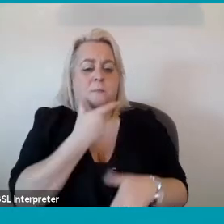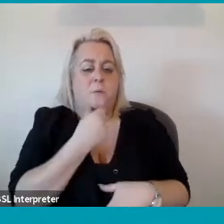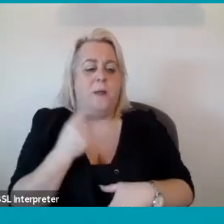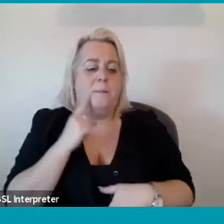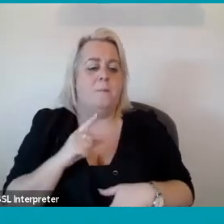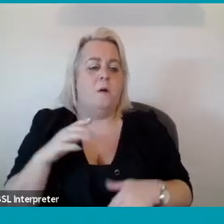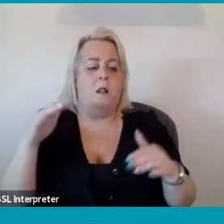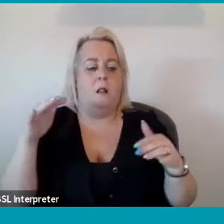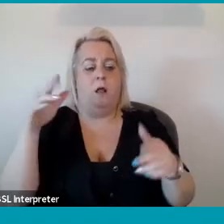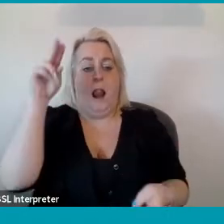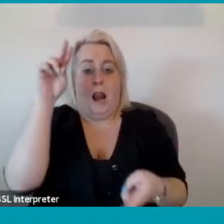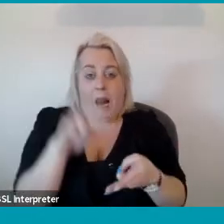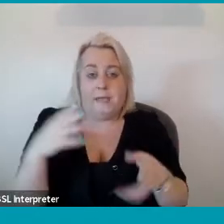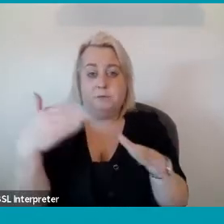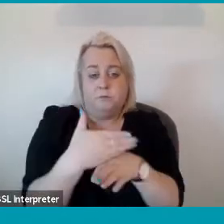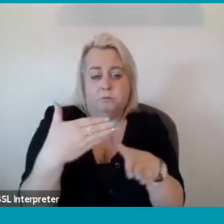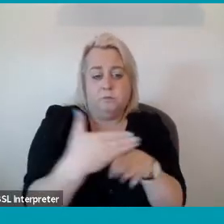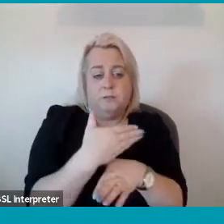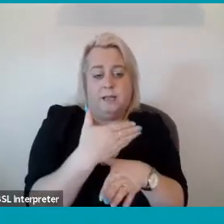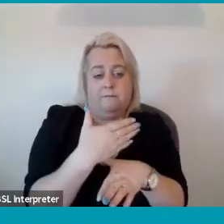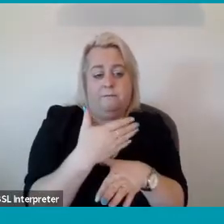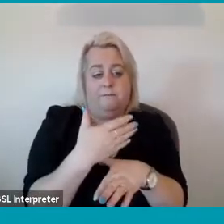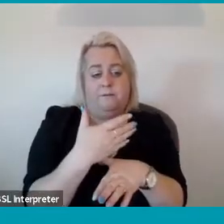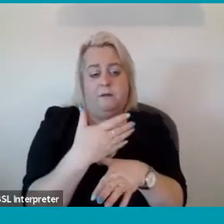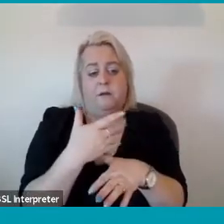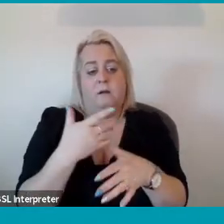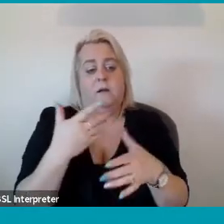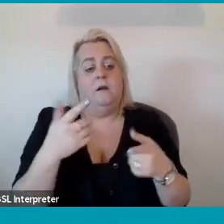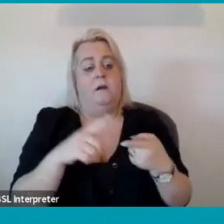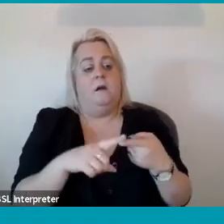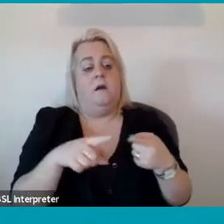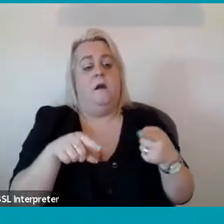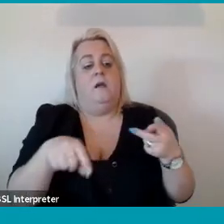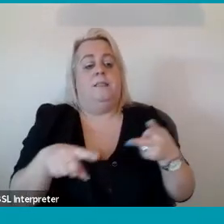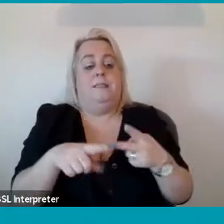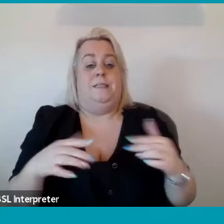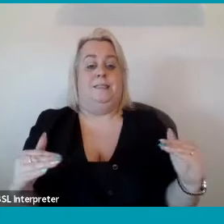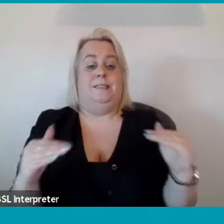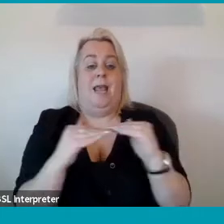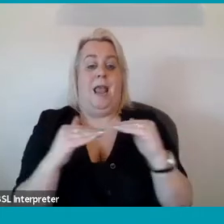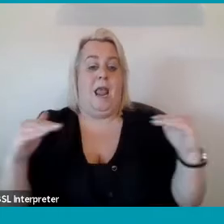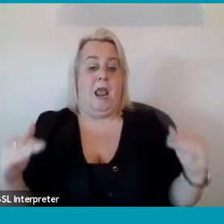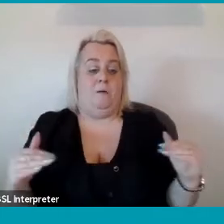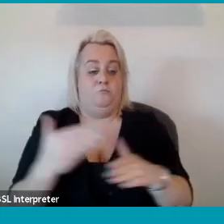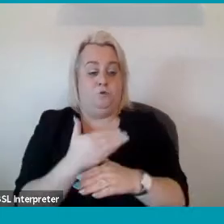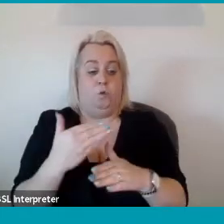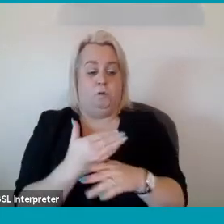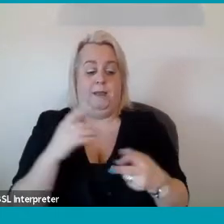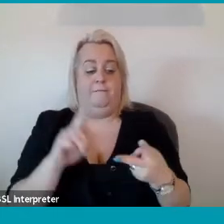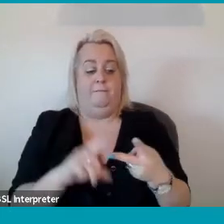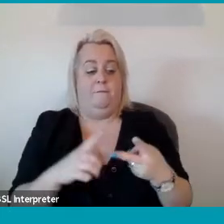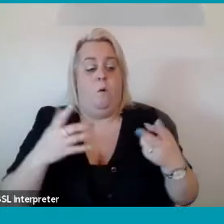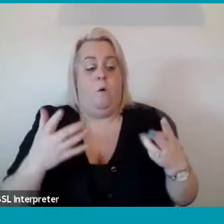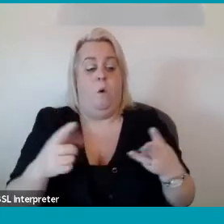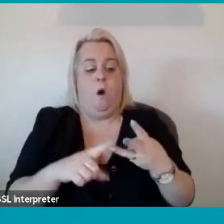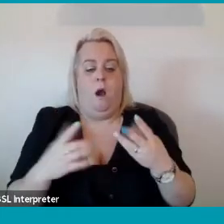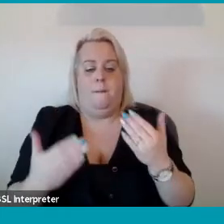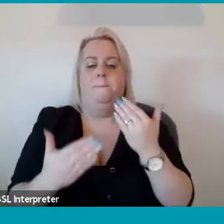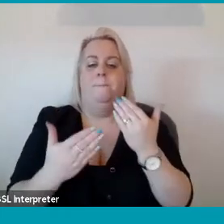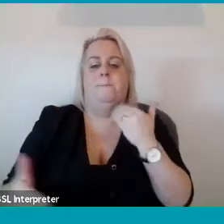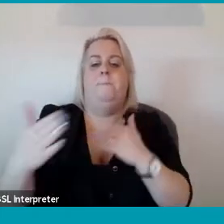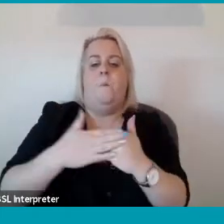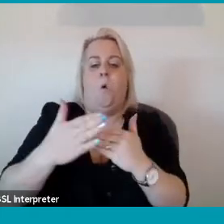non-disabled people, as productive as non-disabled people, or more productive? What would you think? Again, you want to put it in the chat.